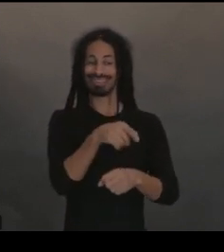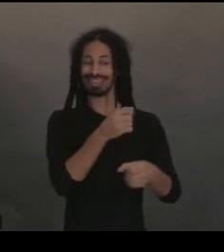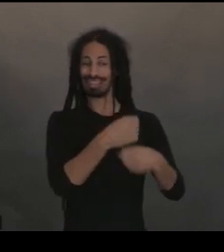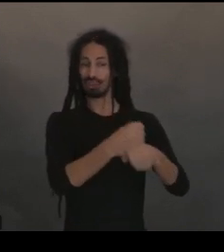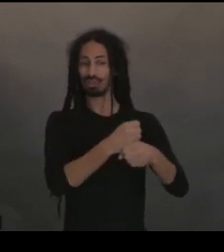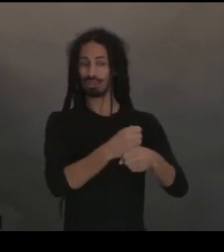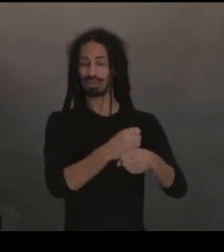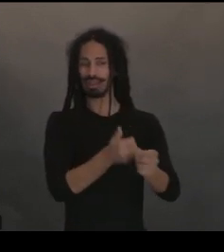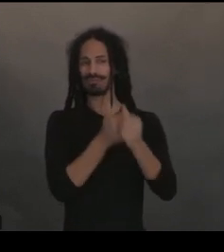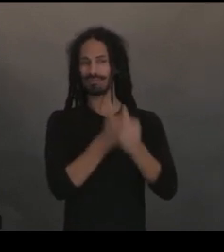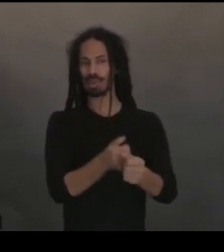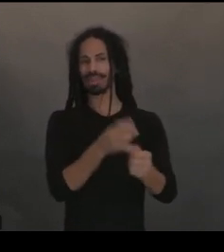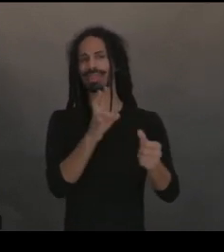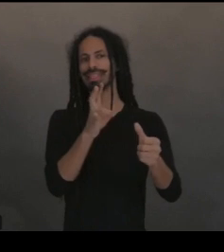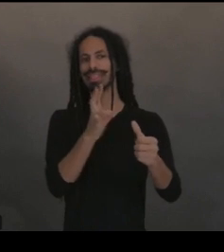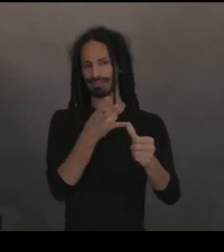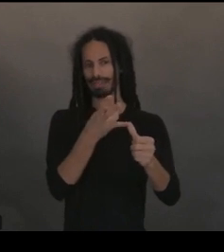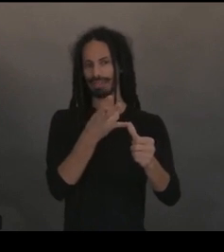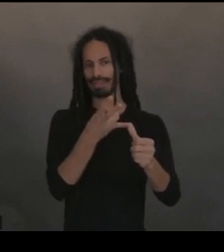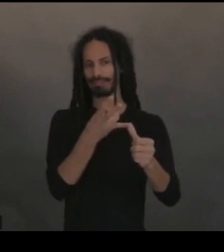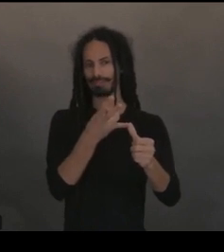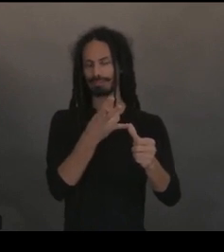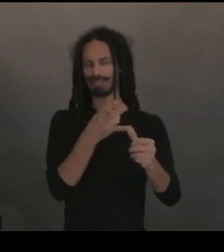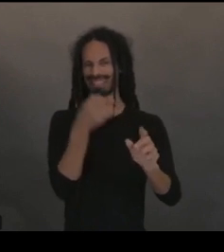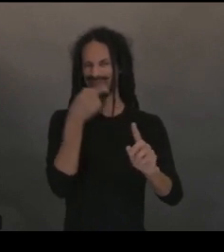using 7th edition of APA.